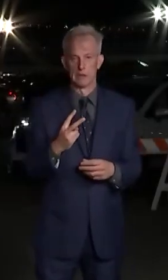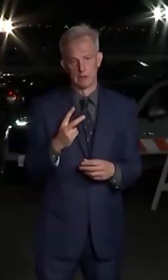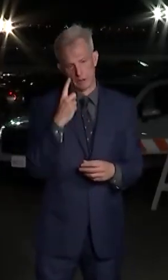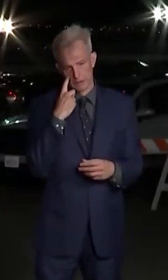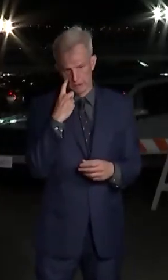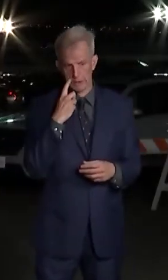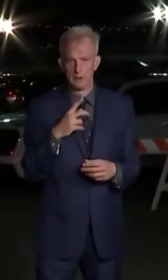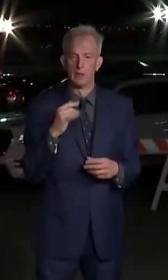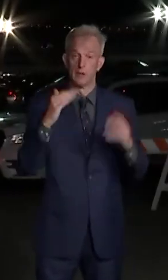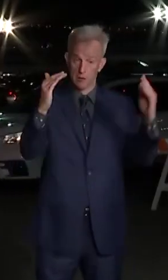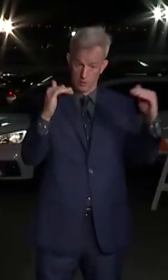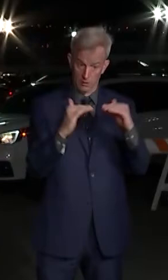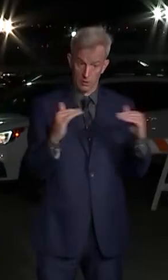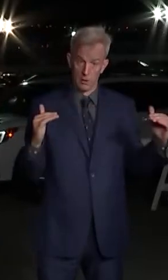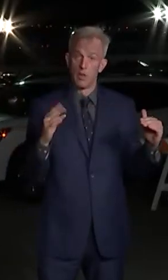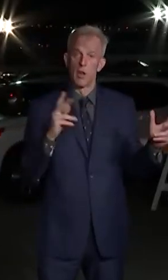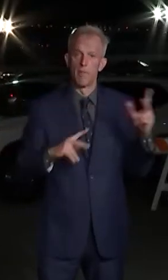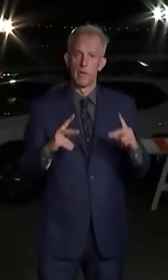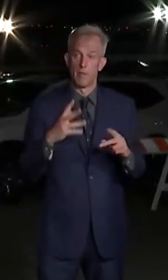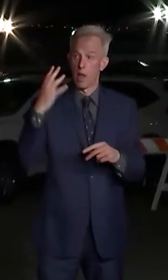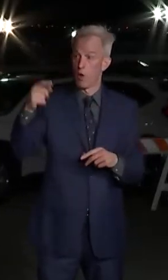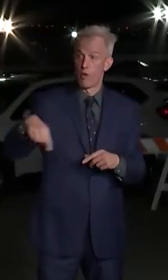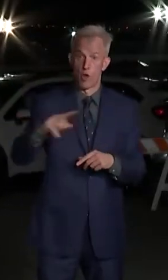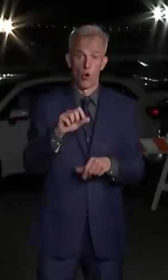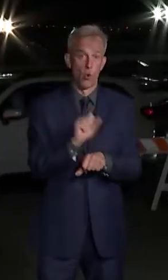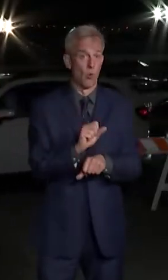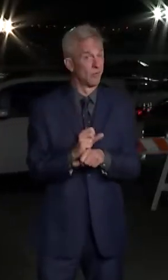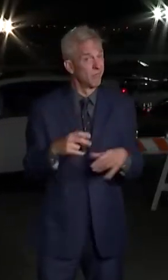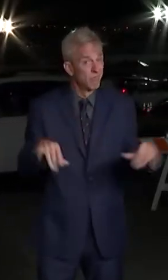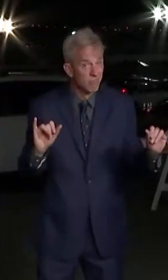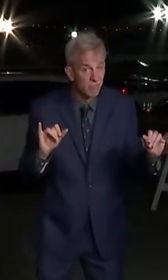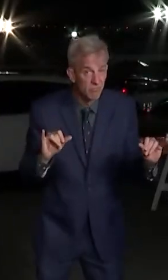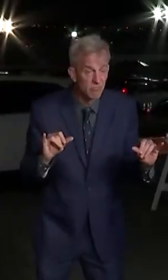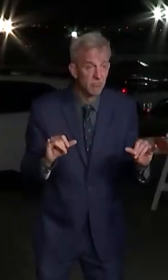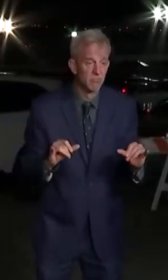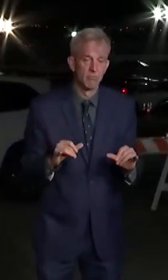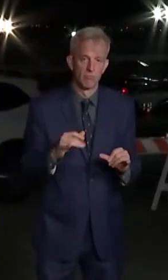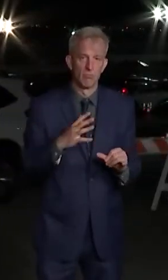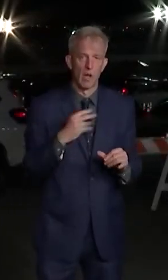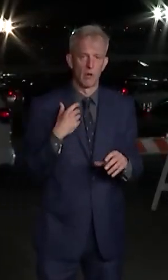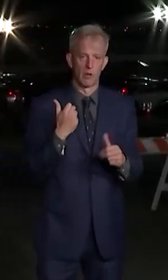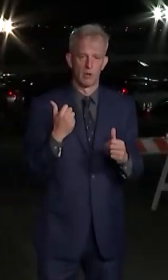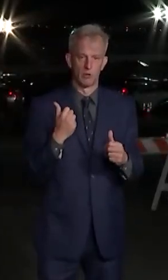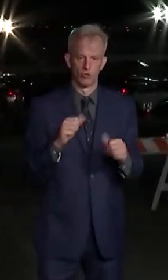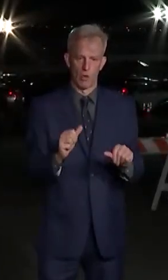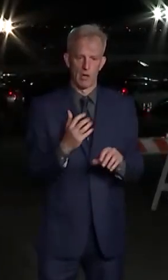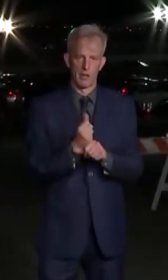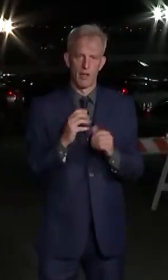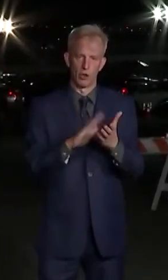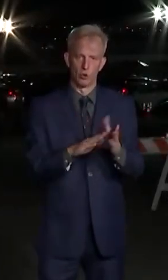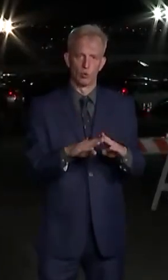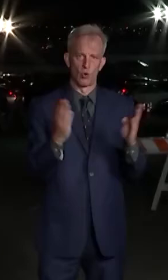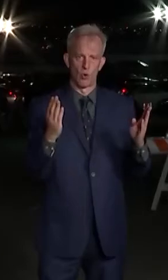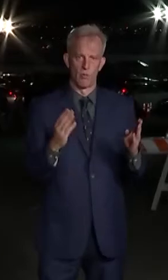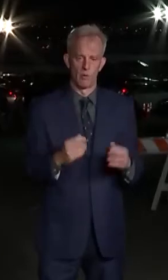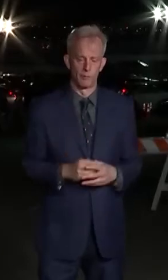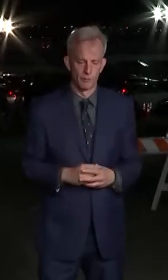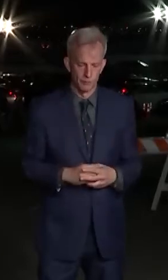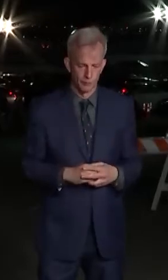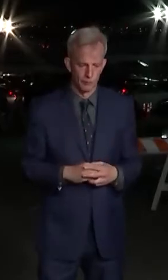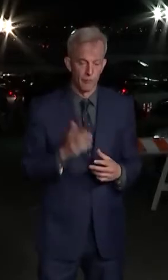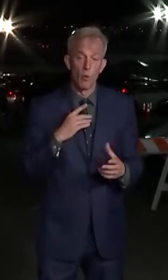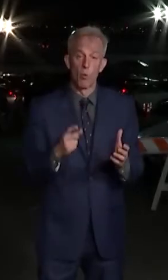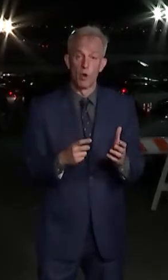Those folks that are out there on the line, many of them still working, and that can get our schools back open. It will require 2 or 3 things, and I'm very heartened by